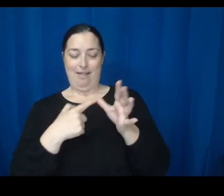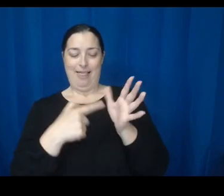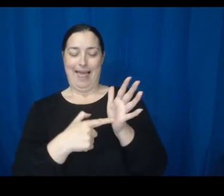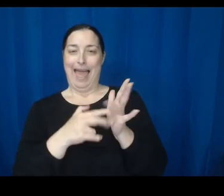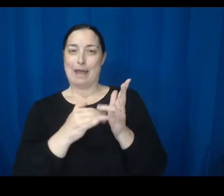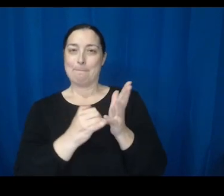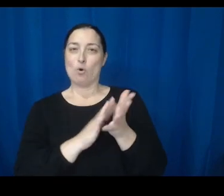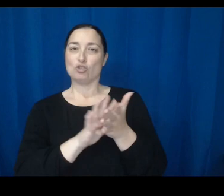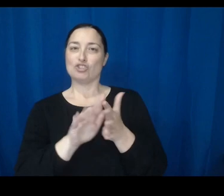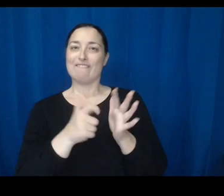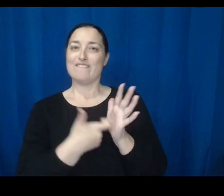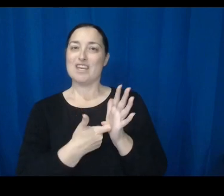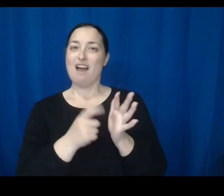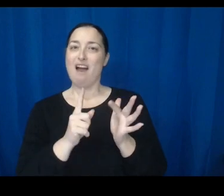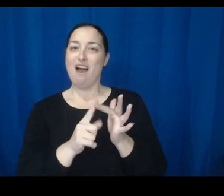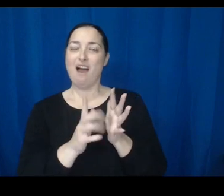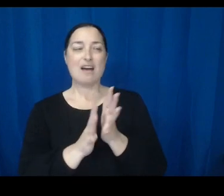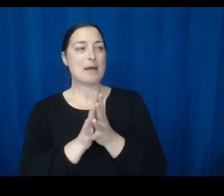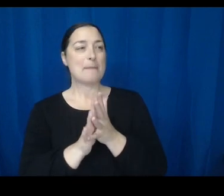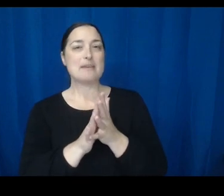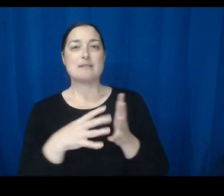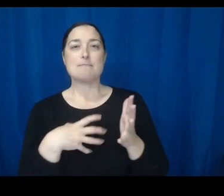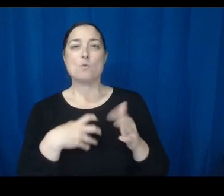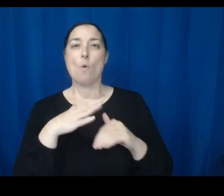be the approach that's